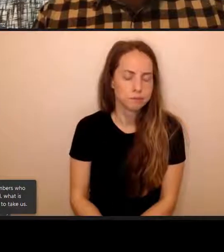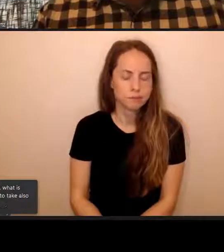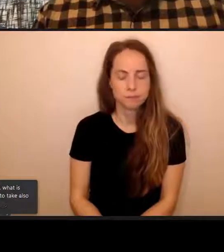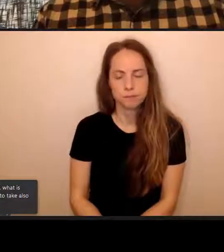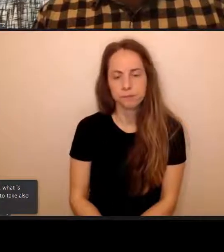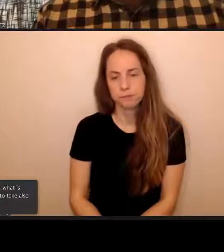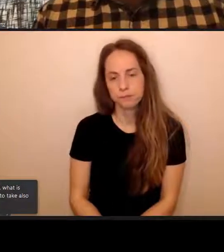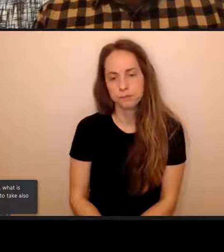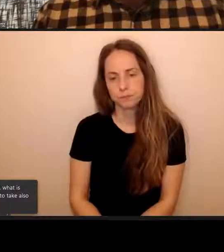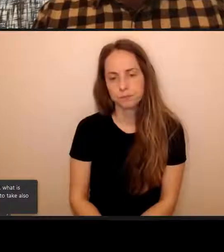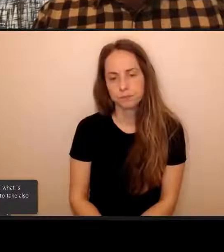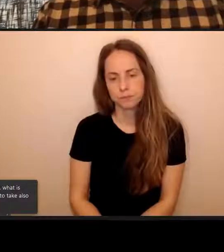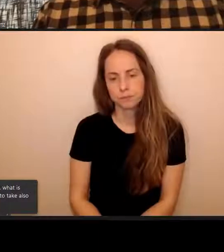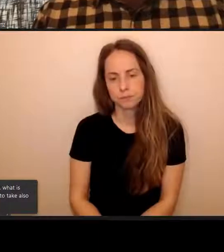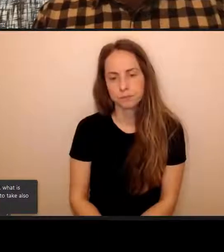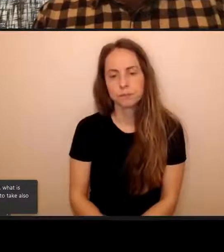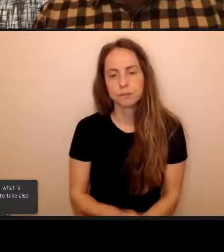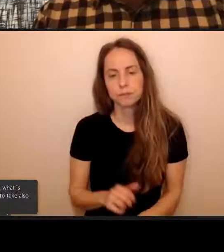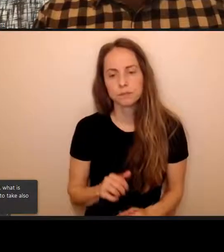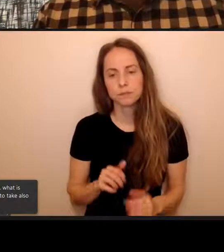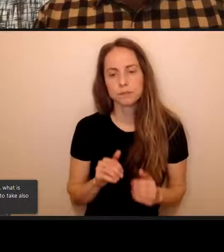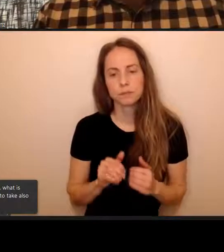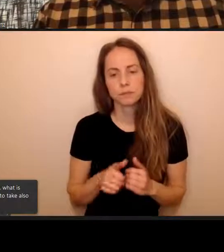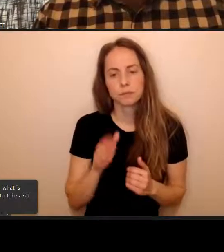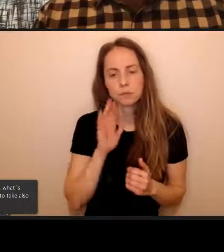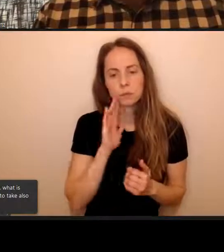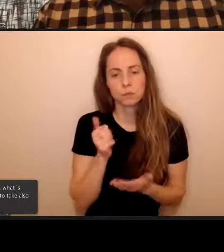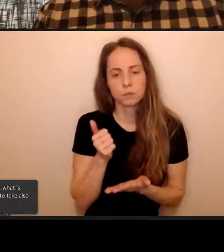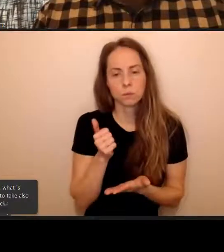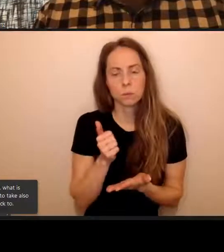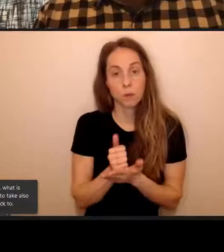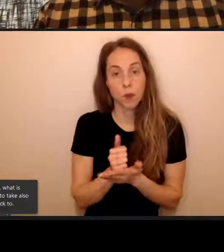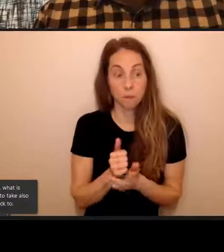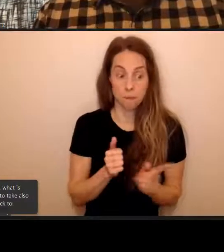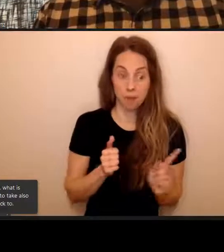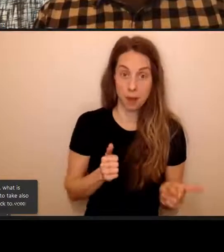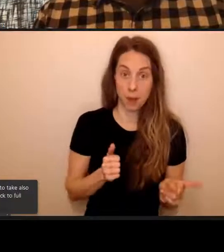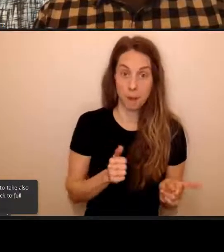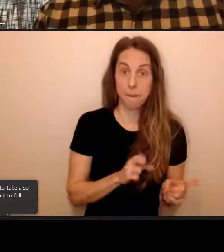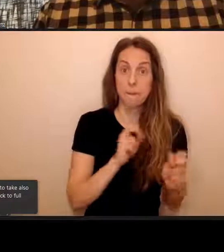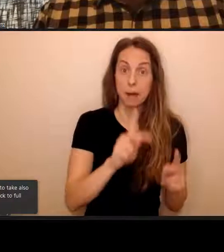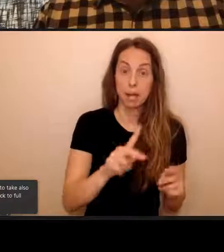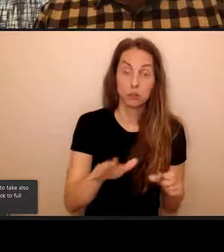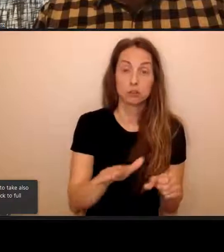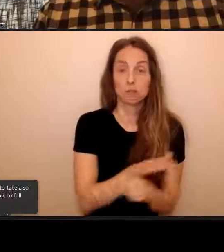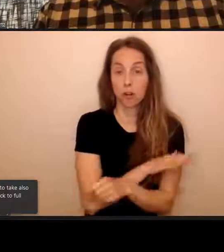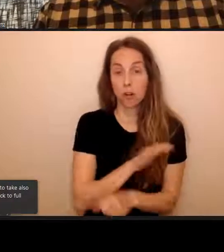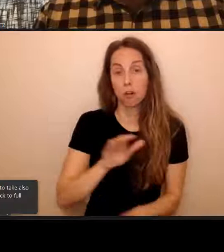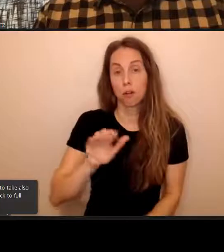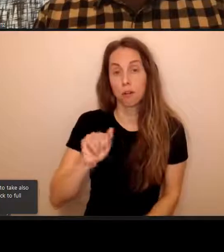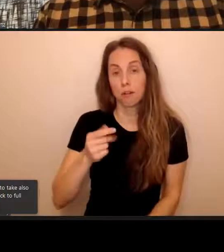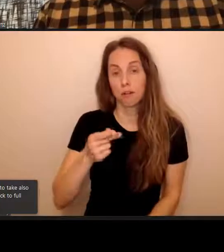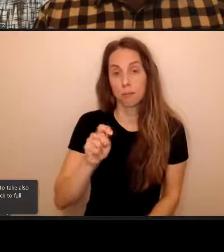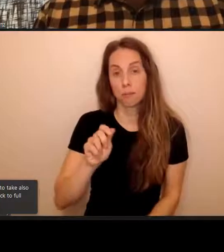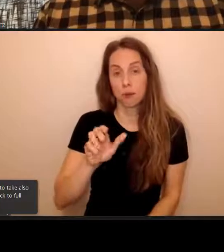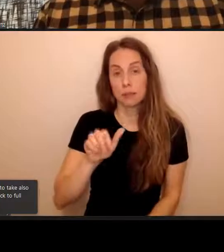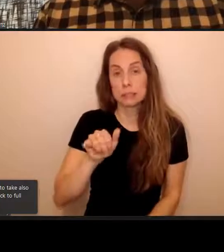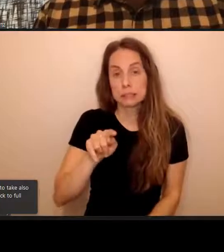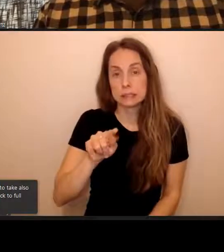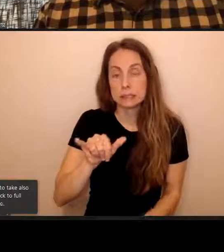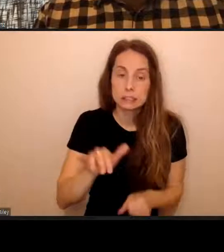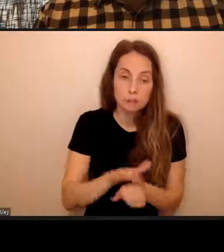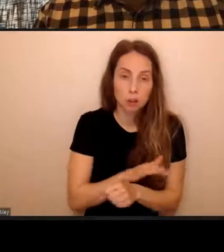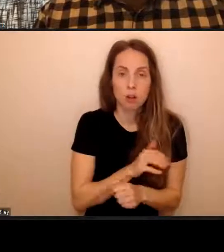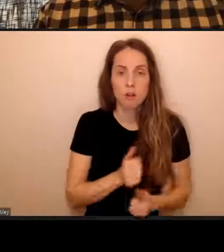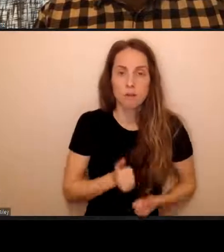to help the family member get back to full capacity, or whatever that looks like. So